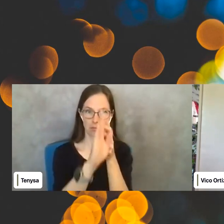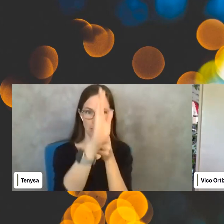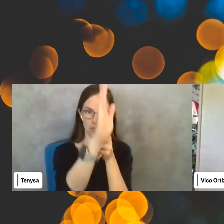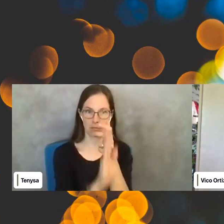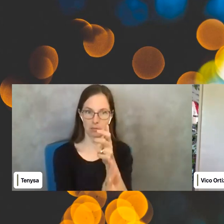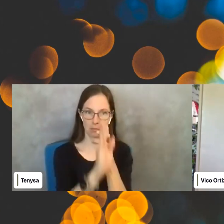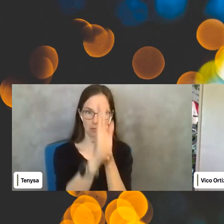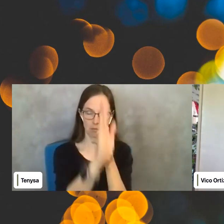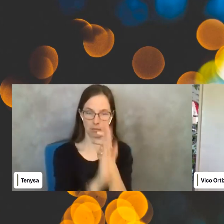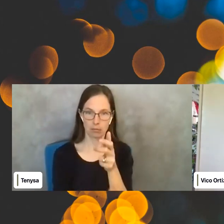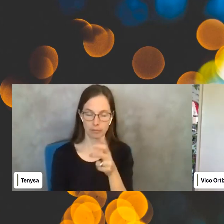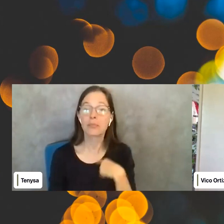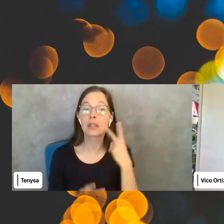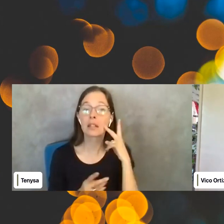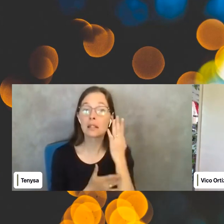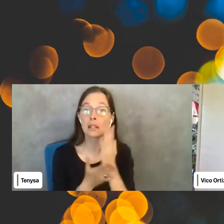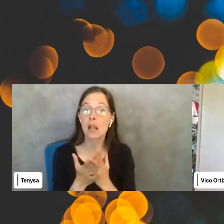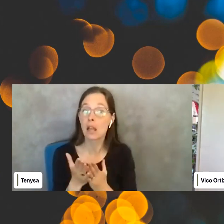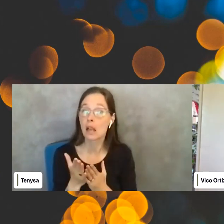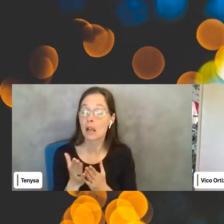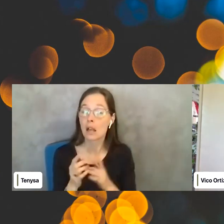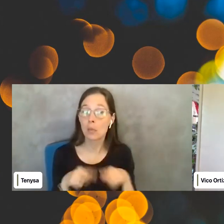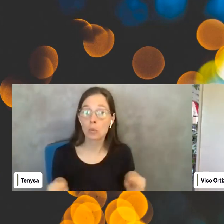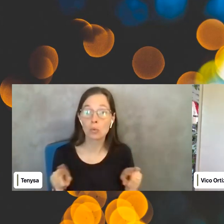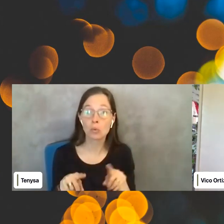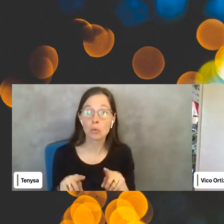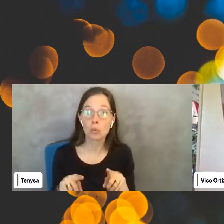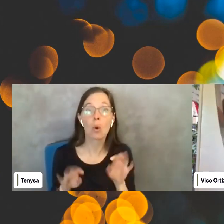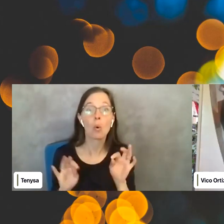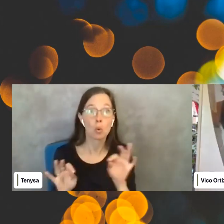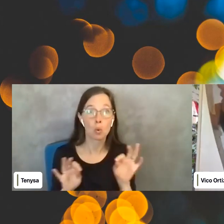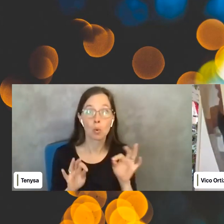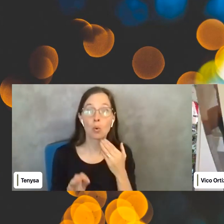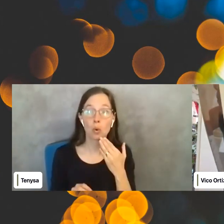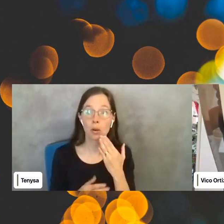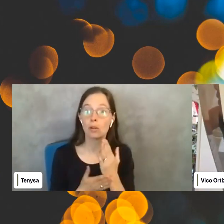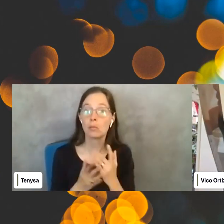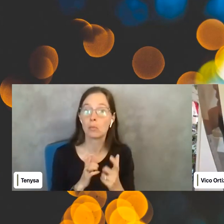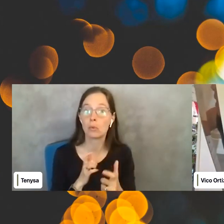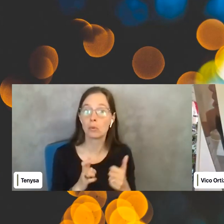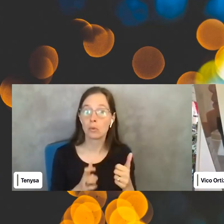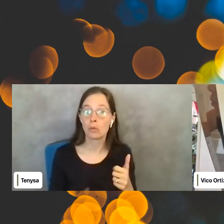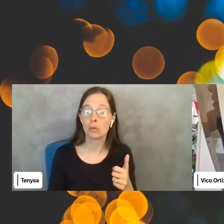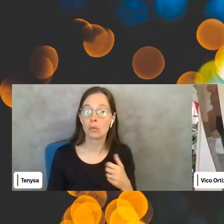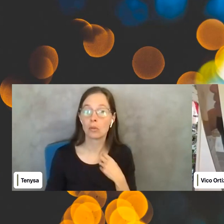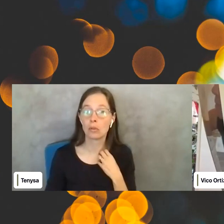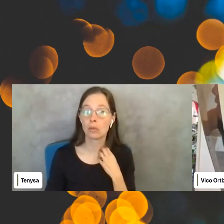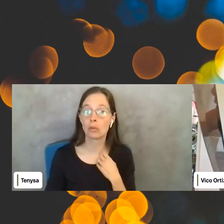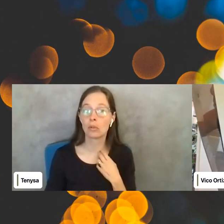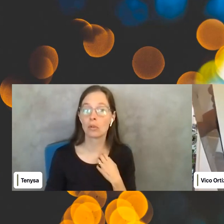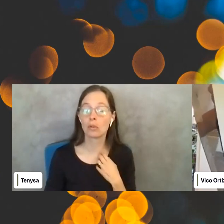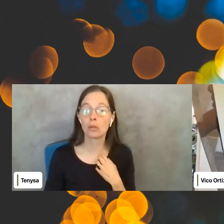weapon. I see some folks that are cool, some larger, bigger swords.